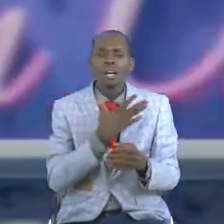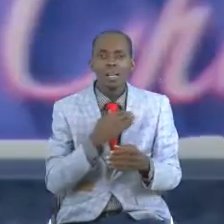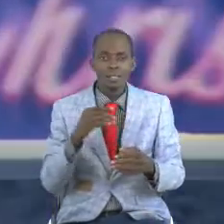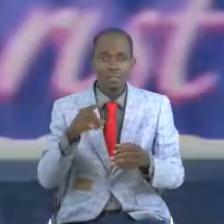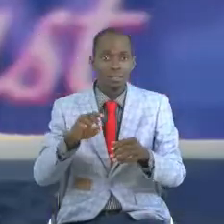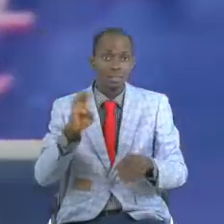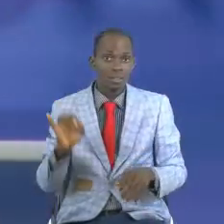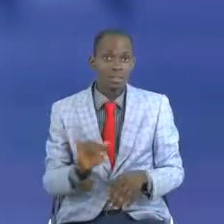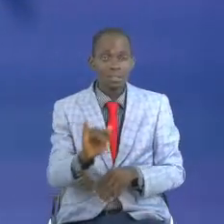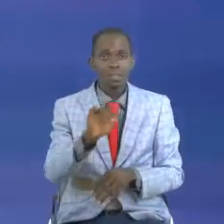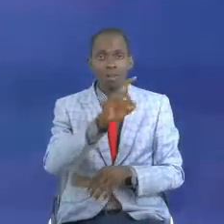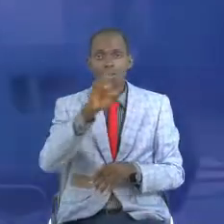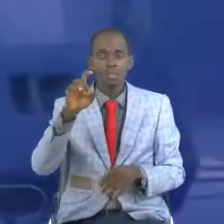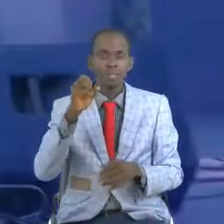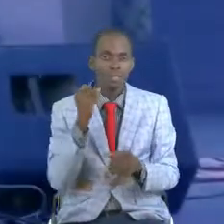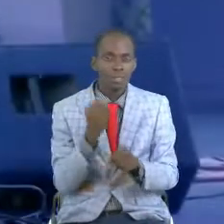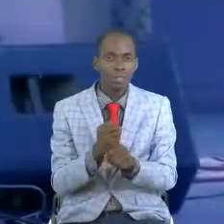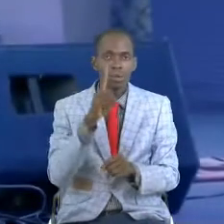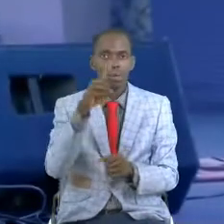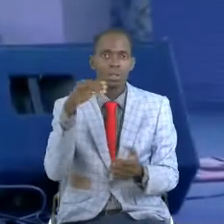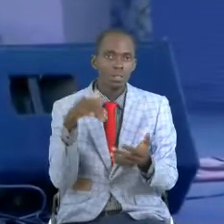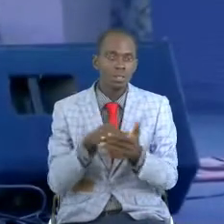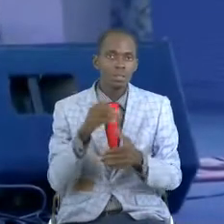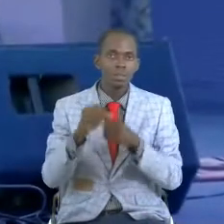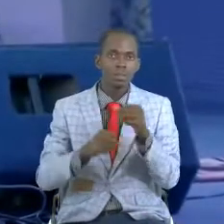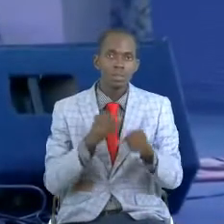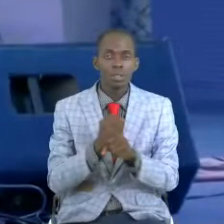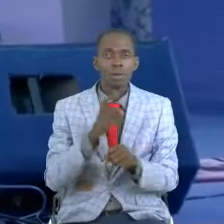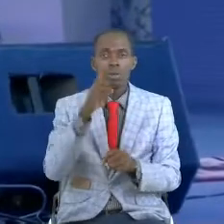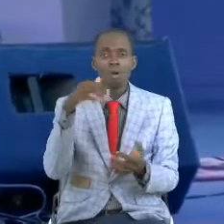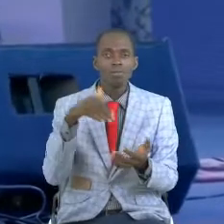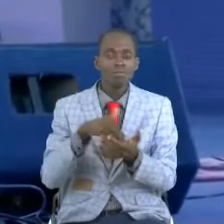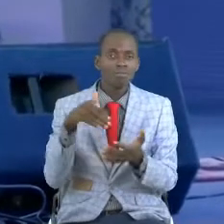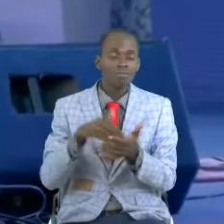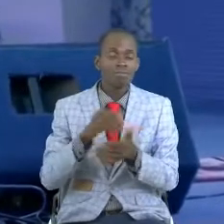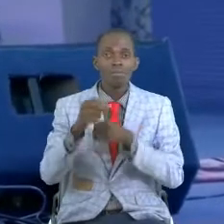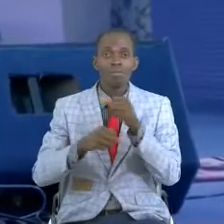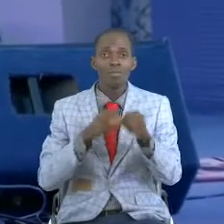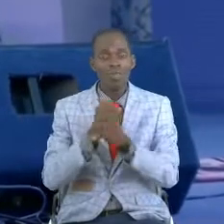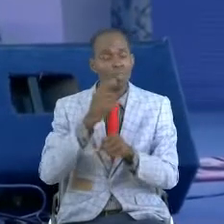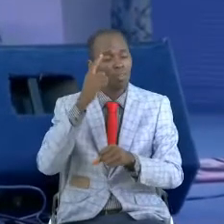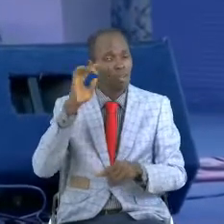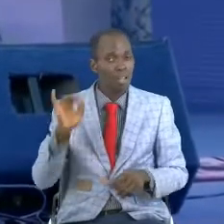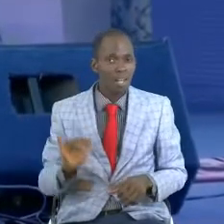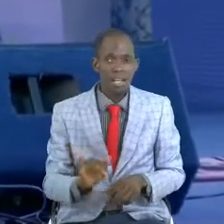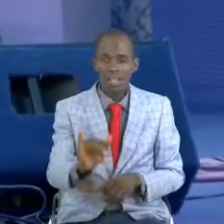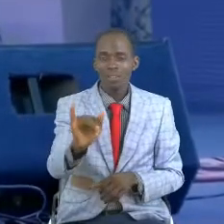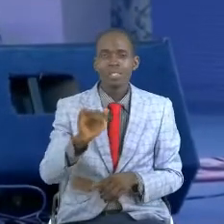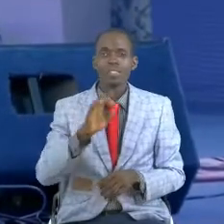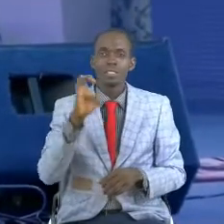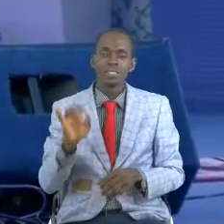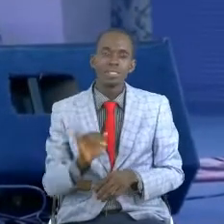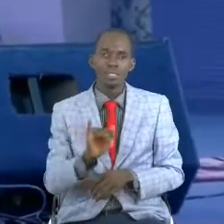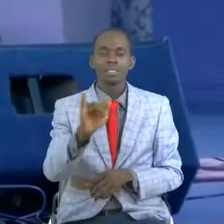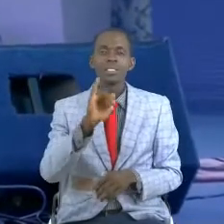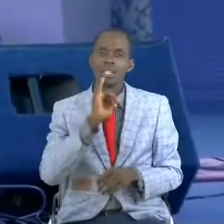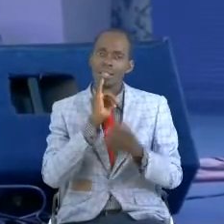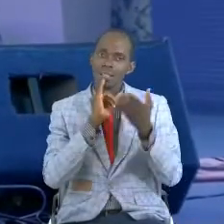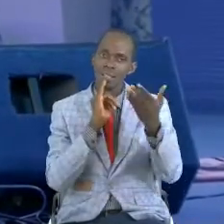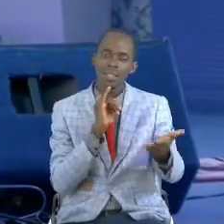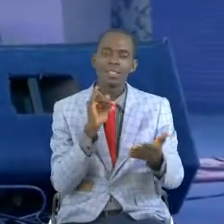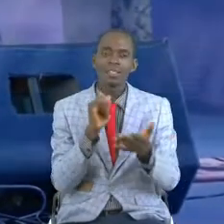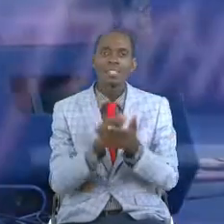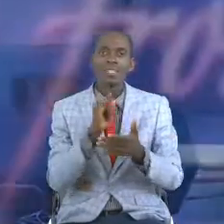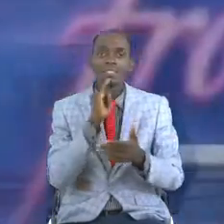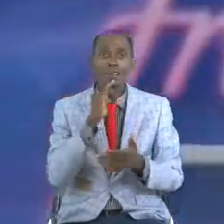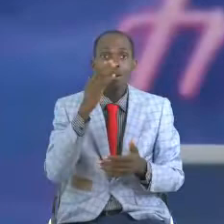1,000 years, 1,000,000 years, 1,000,000,000 years, forever and ever, eternity is there. That's why we get from